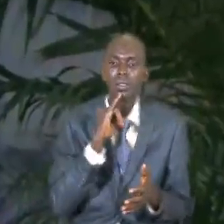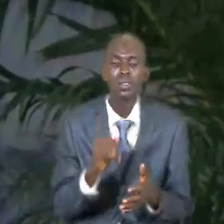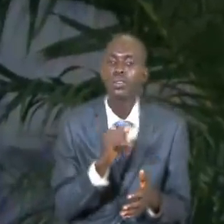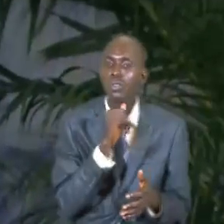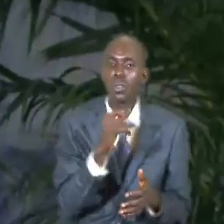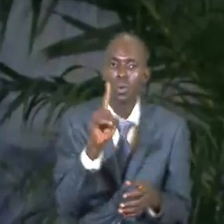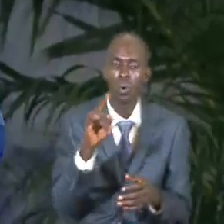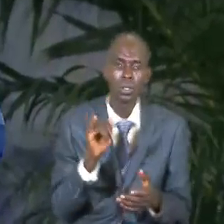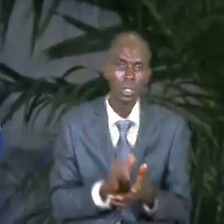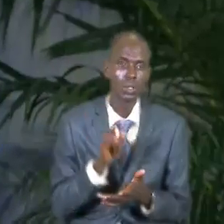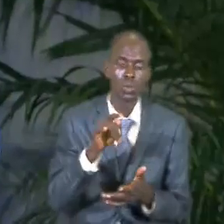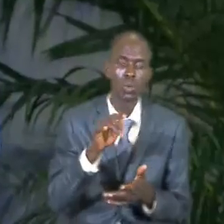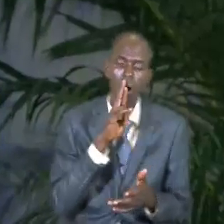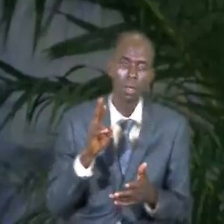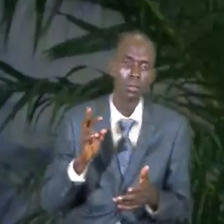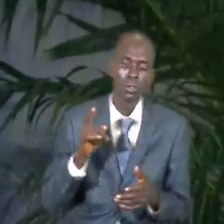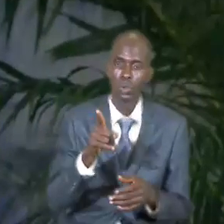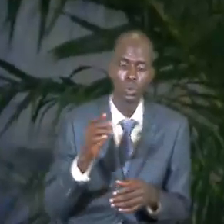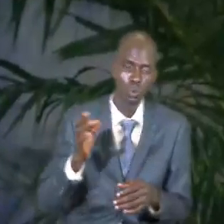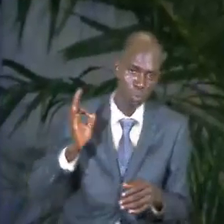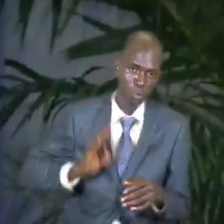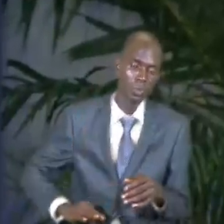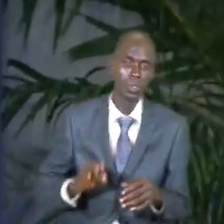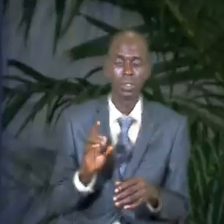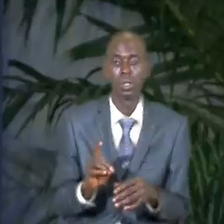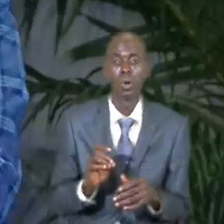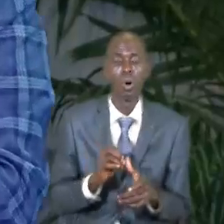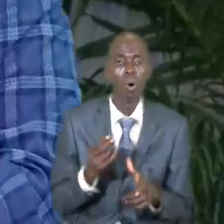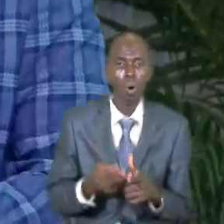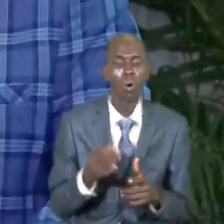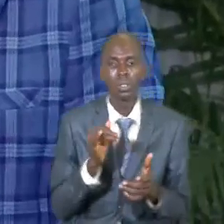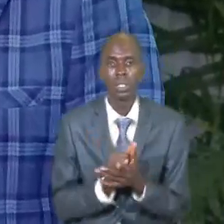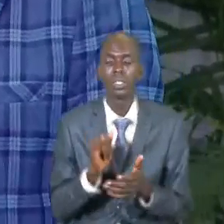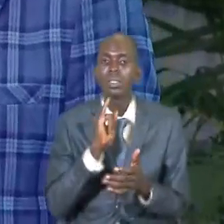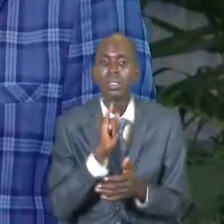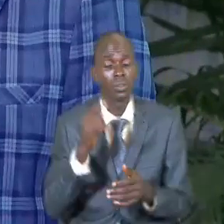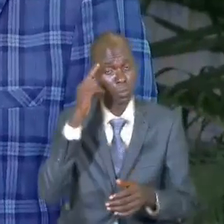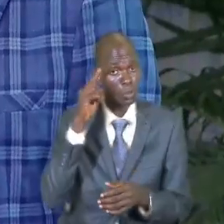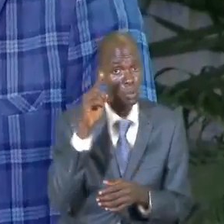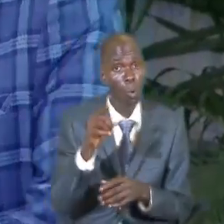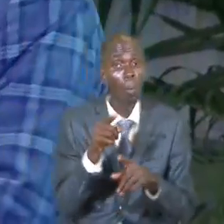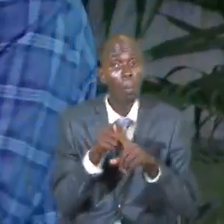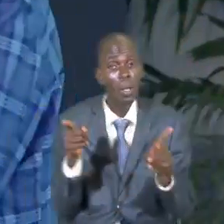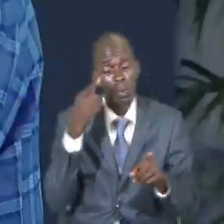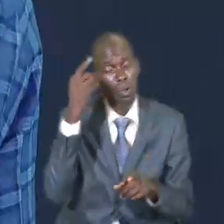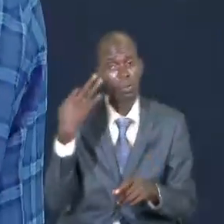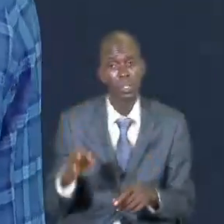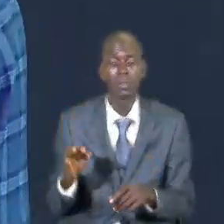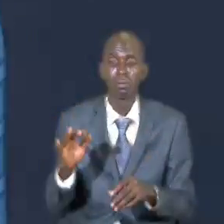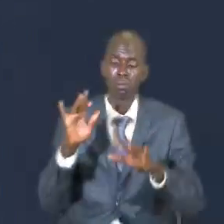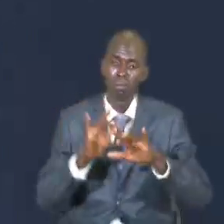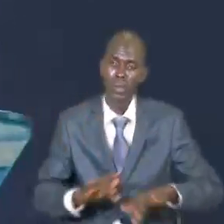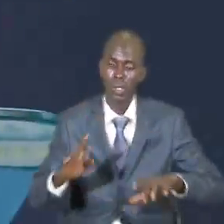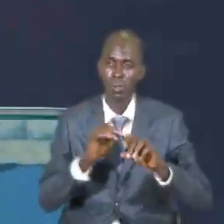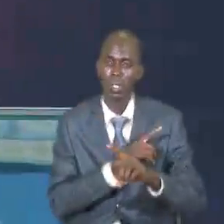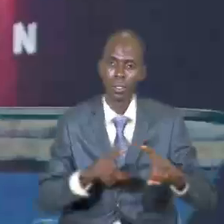of our Lord and the unmerited favor of our Lord was exceeding abundant. Abundant.